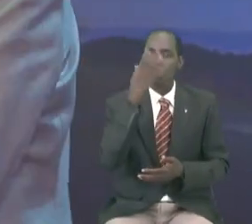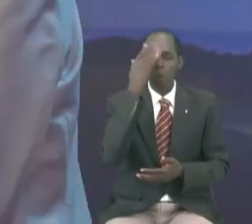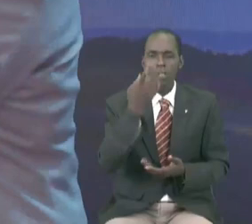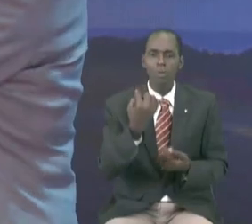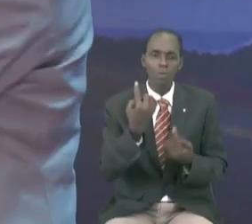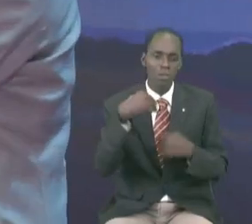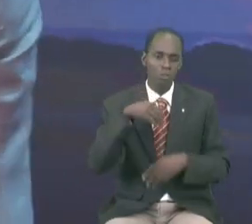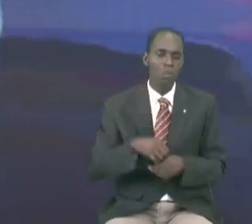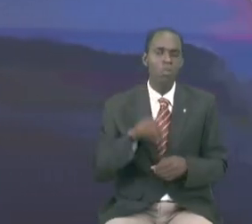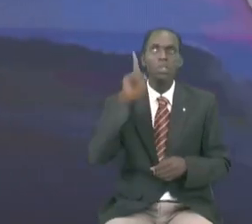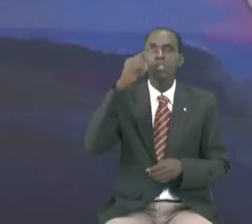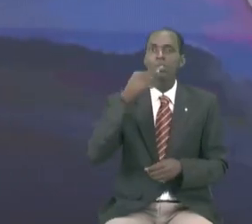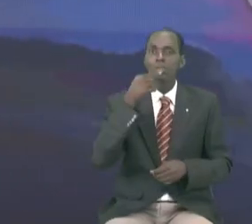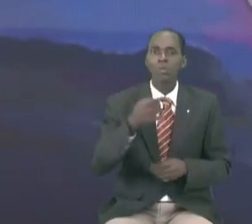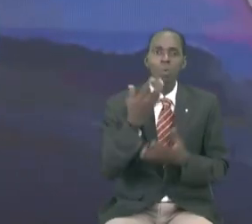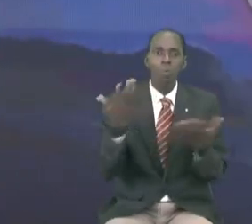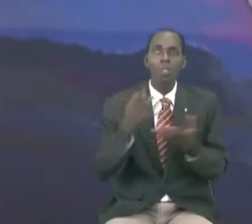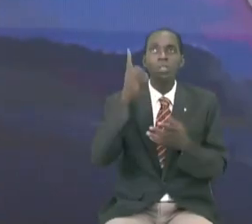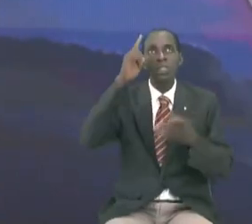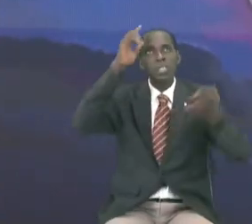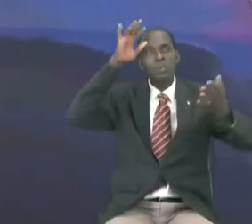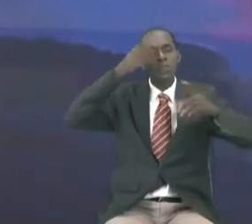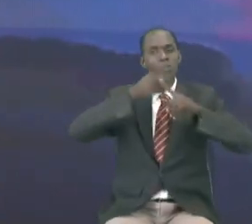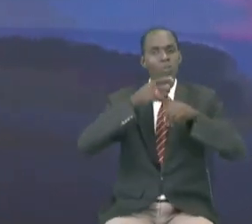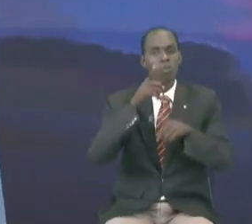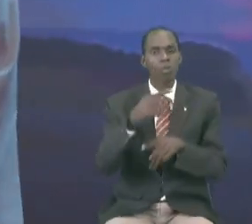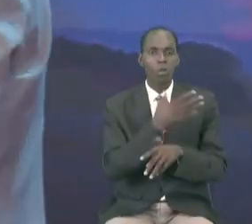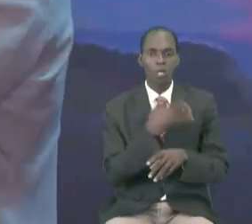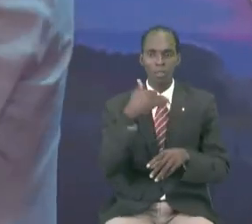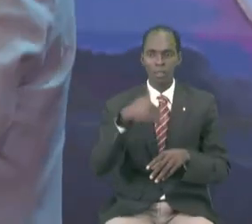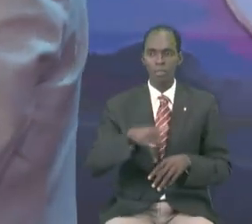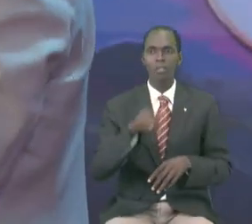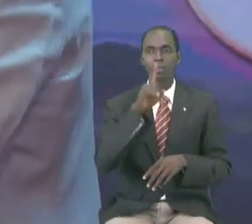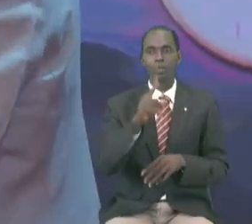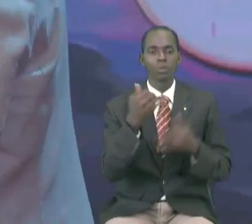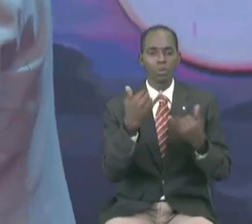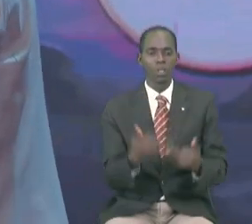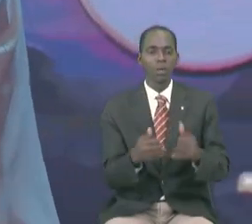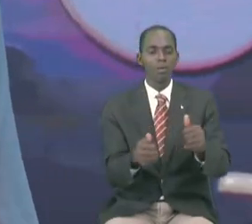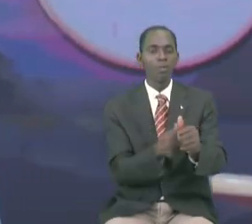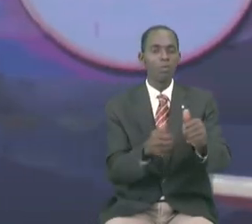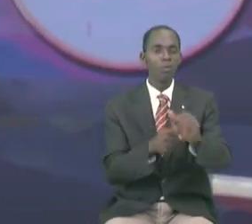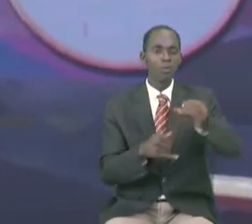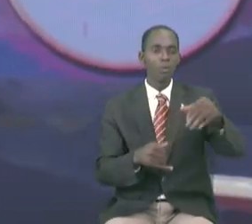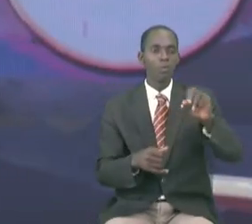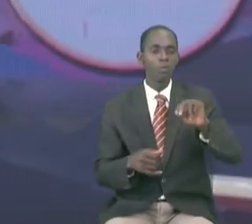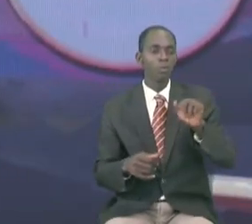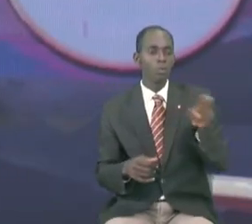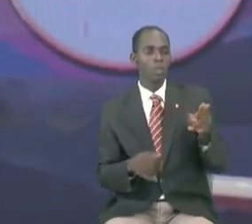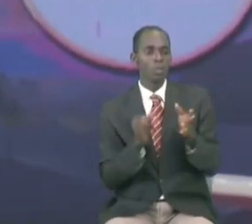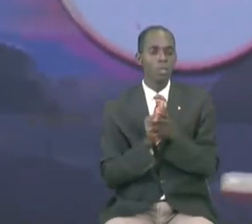way. That's the consequence of that behavior. Look at verse 19. In